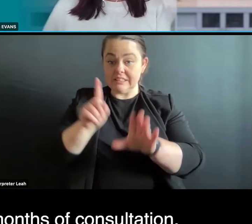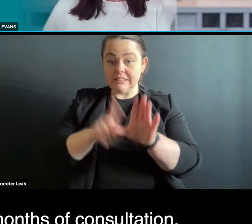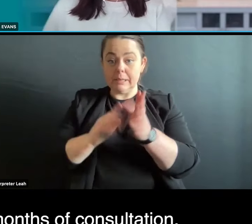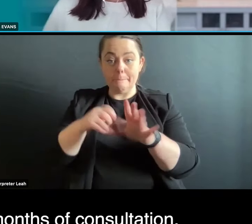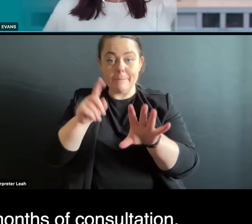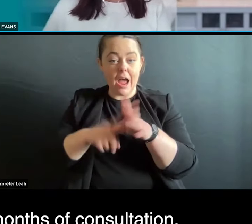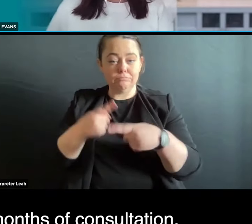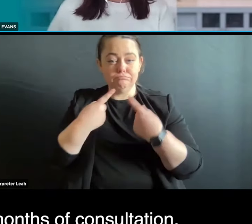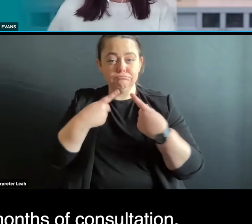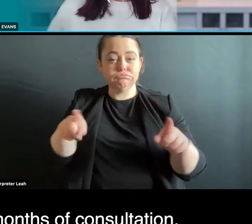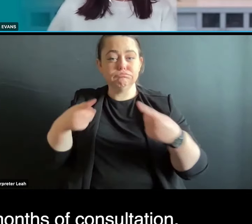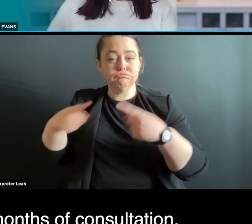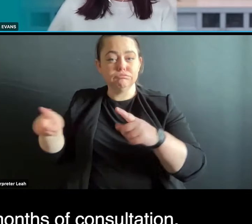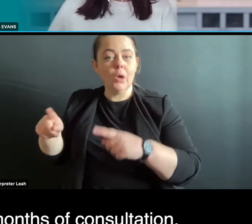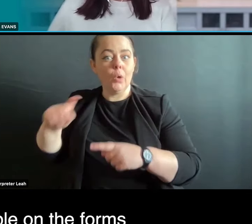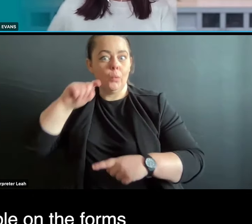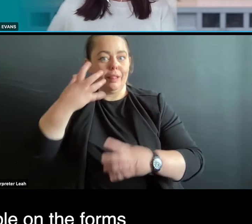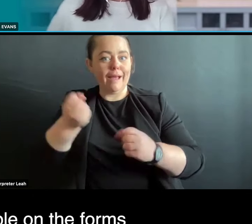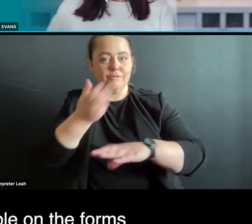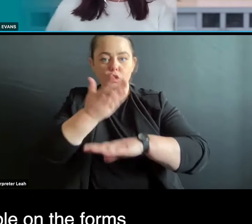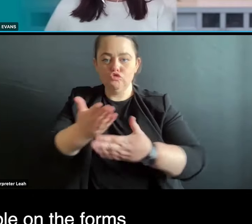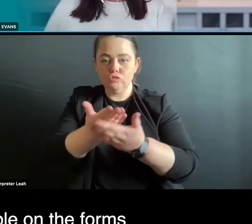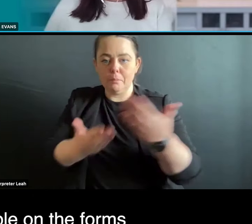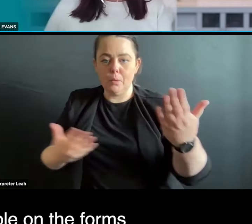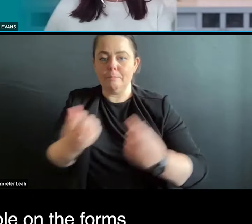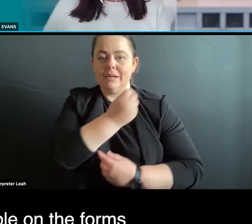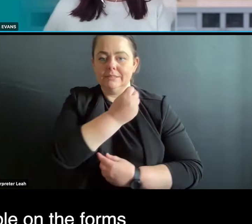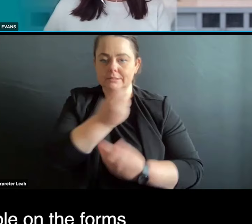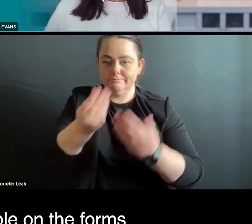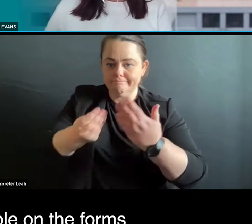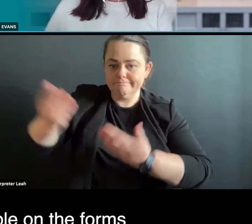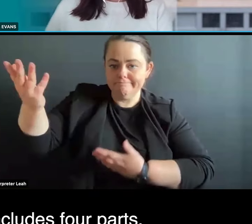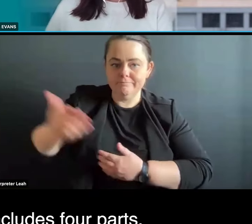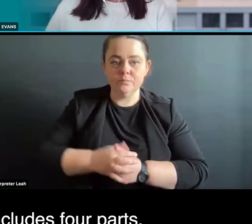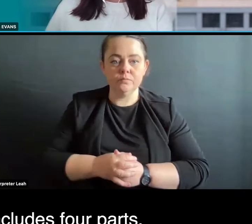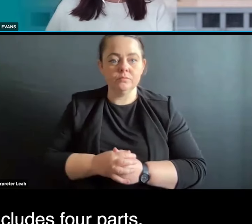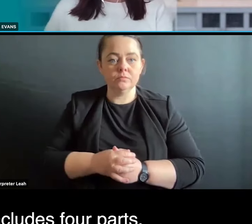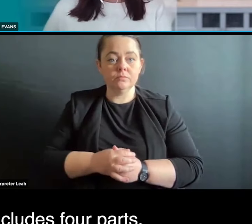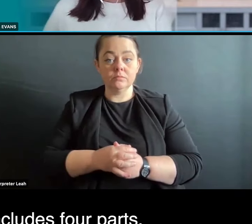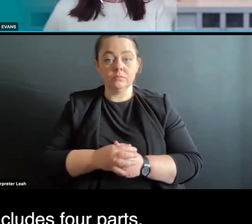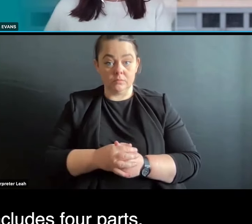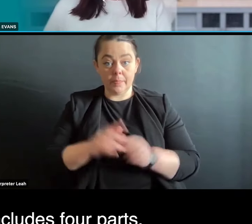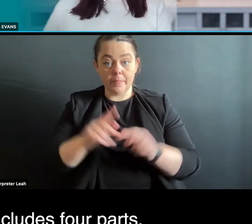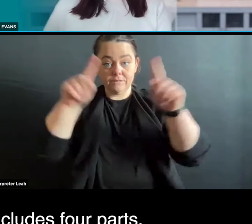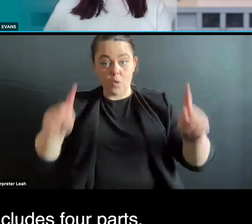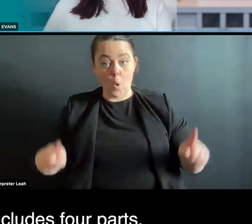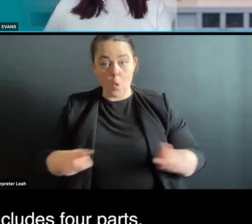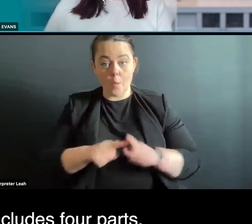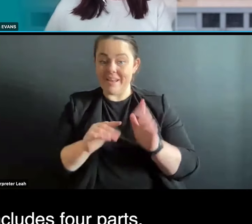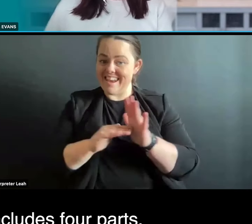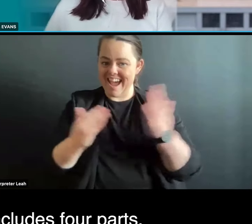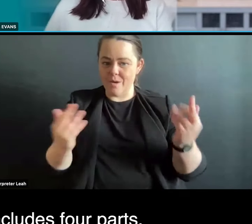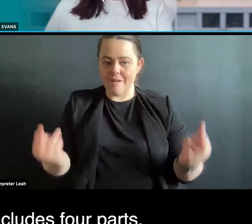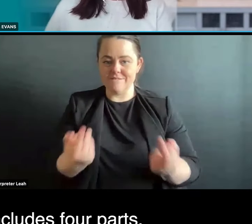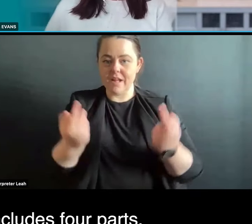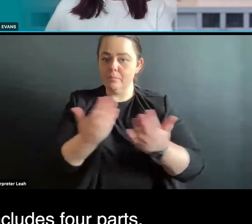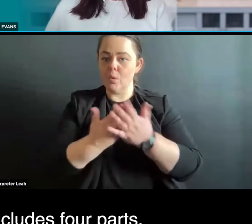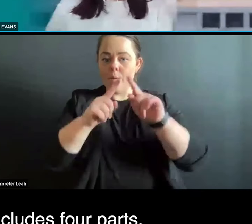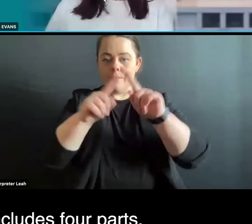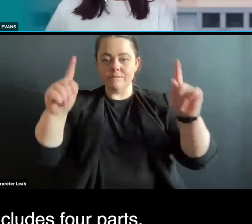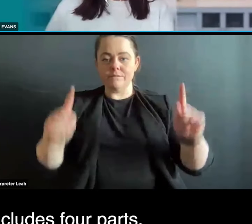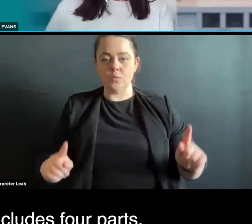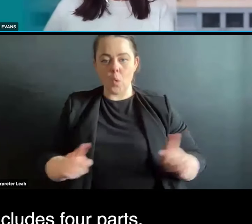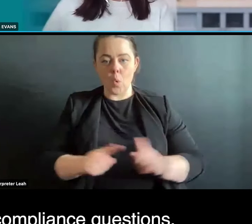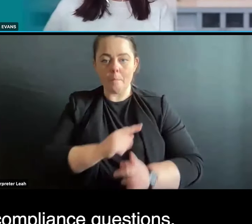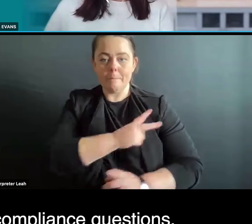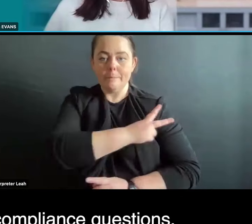several months of consultation. The form itself is now available on the Forms Administration website, and it includes 4